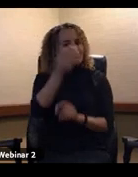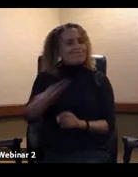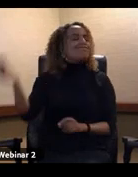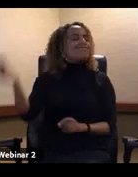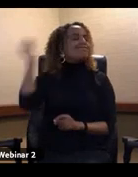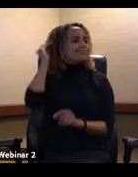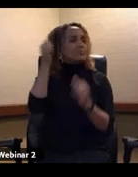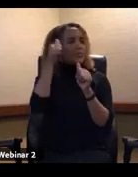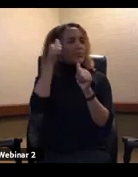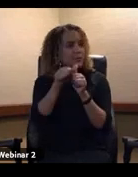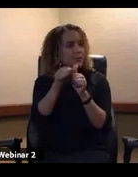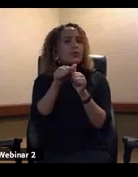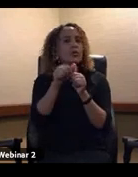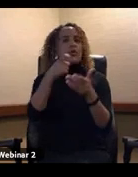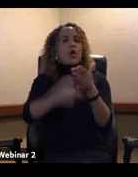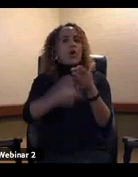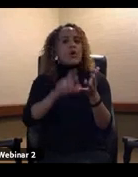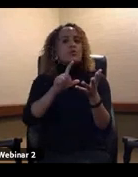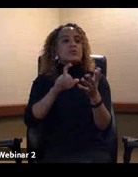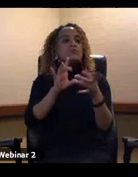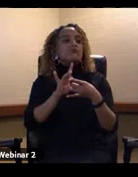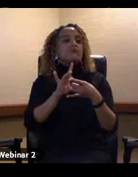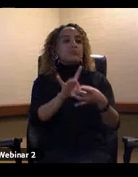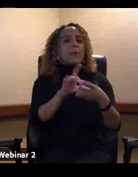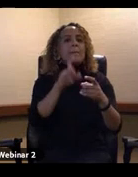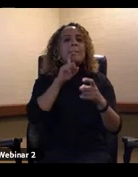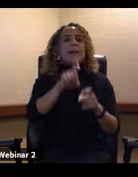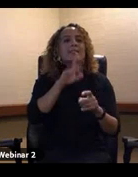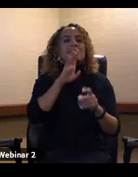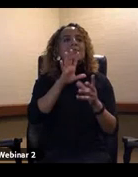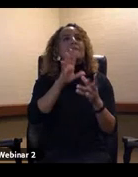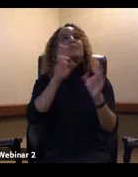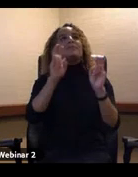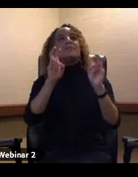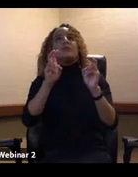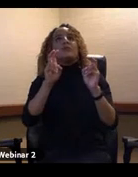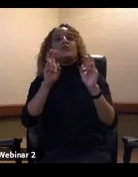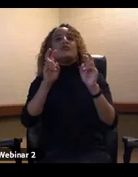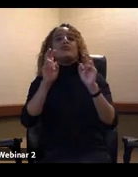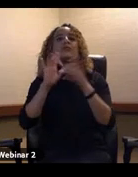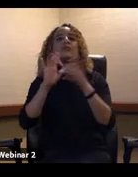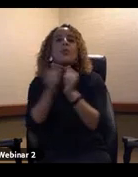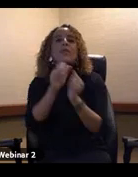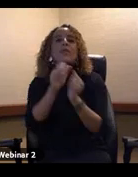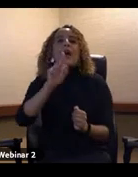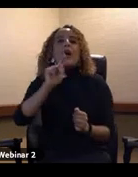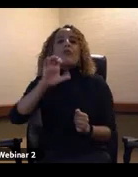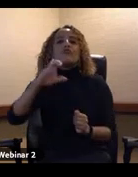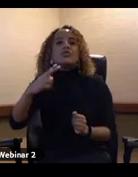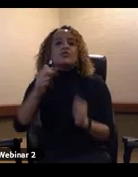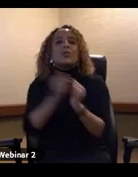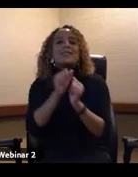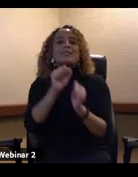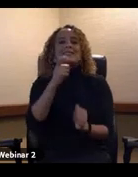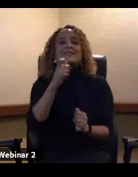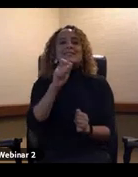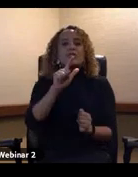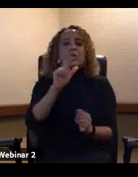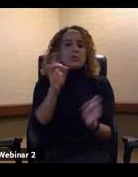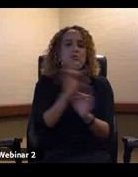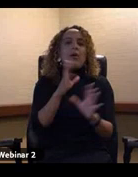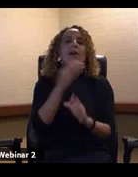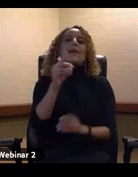propose and all costs associated must be about outreach and services specific to the needs of victims of sexual assault and